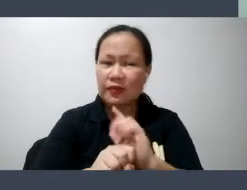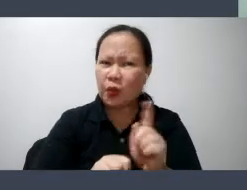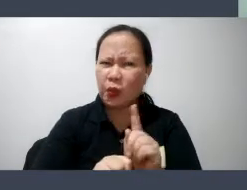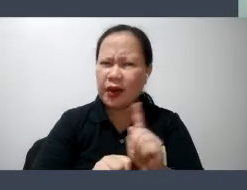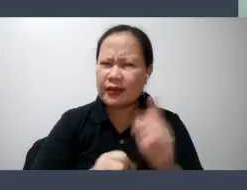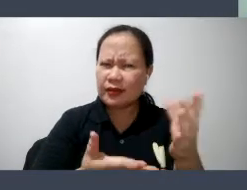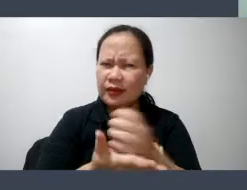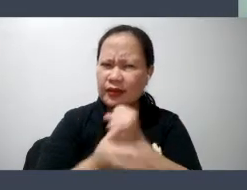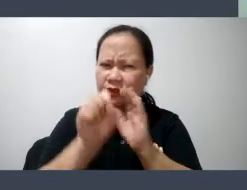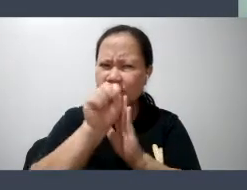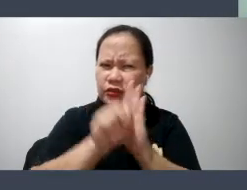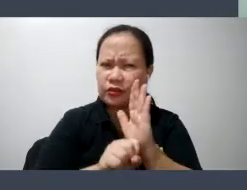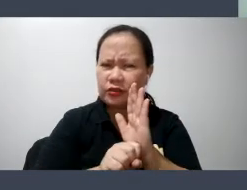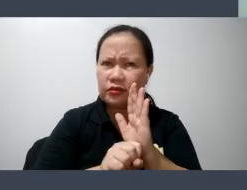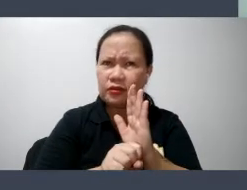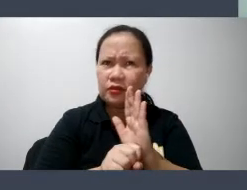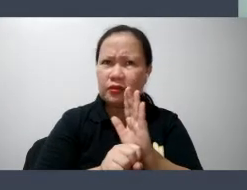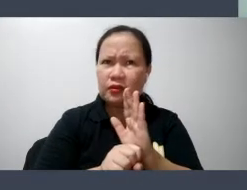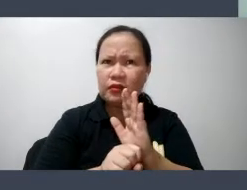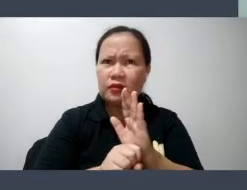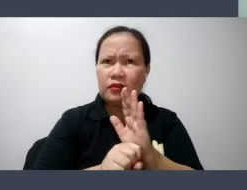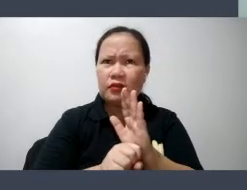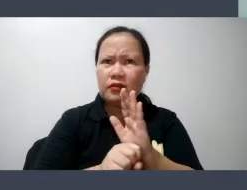What have you collect or